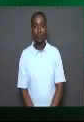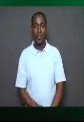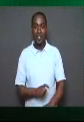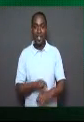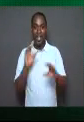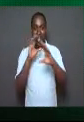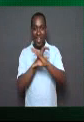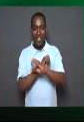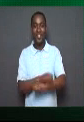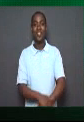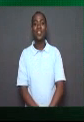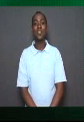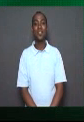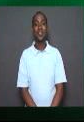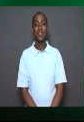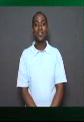Time's up.